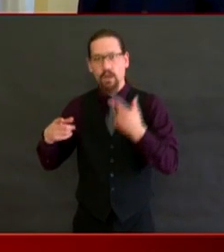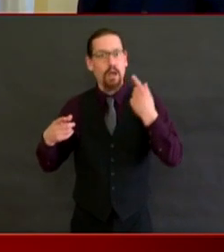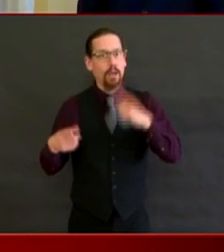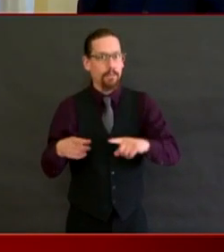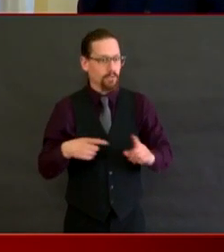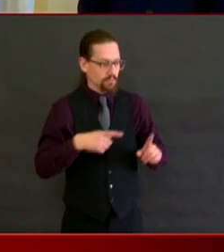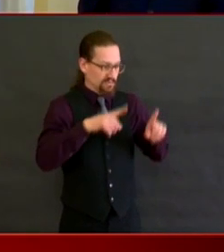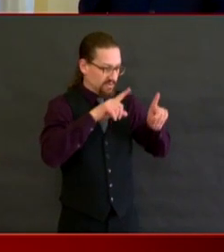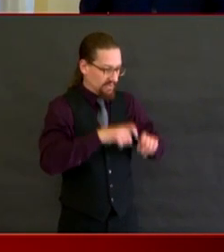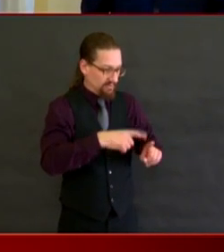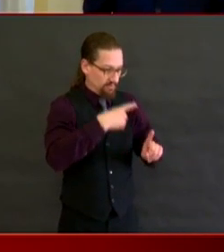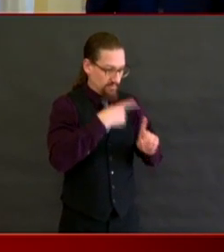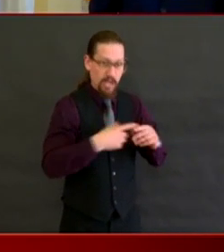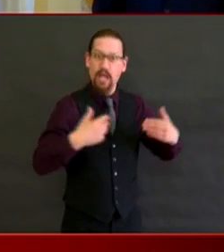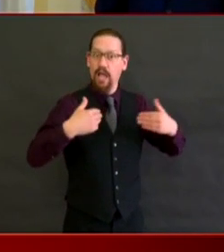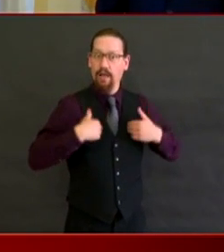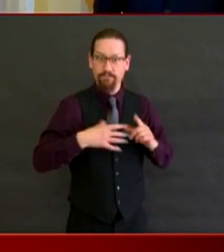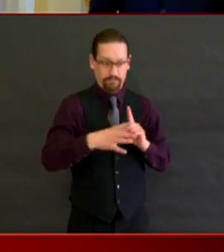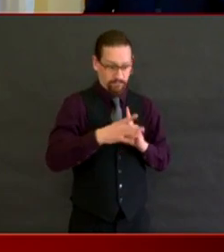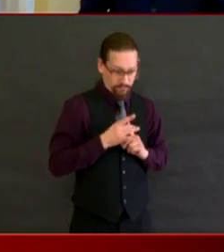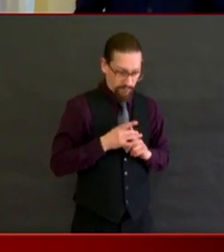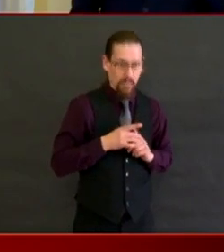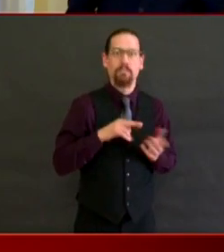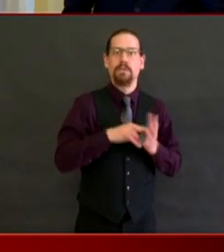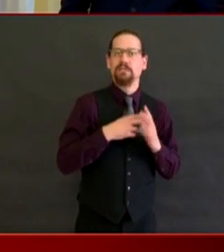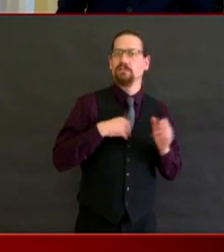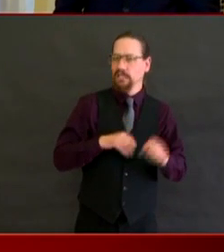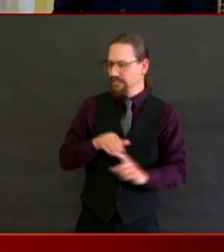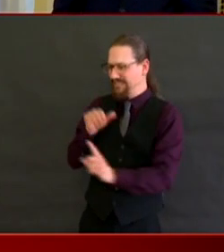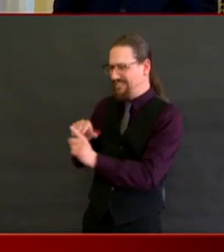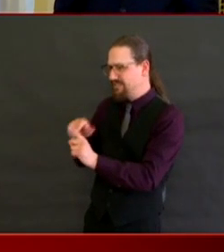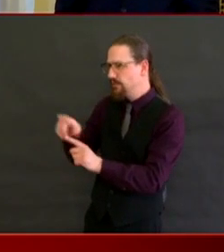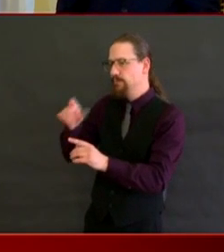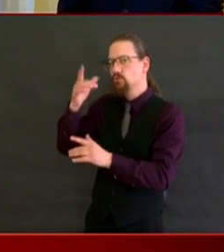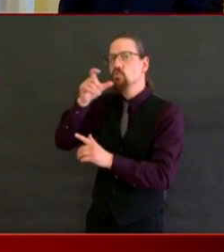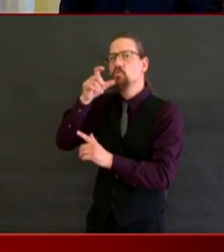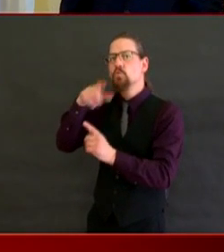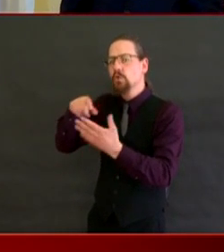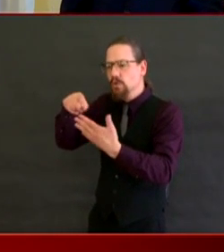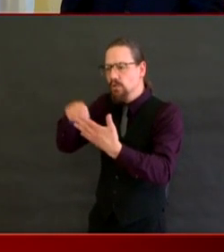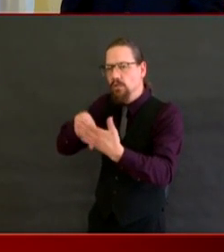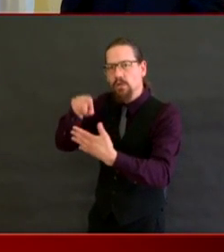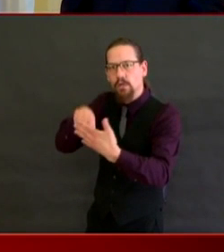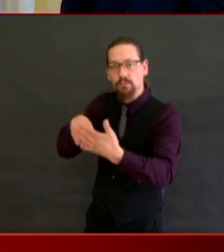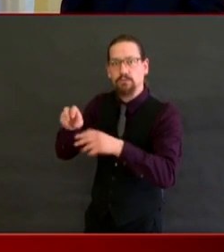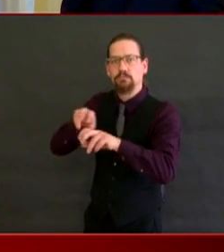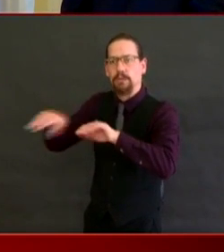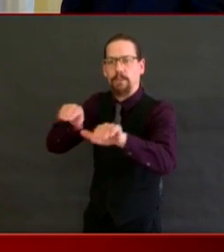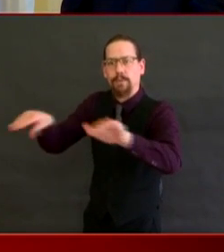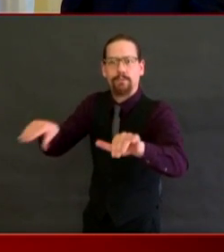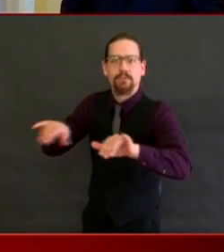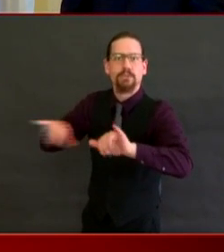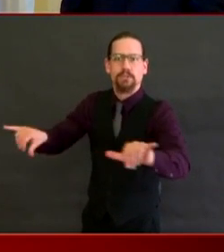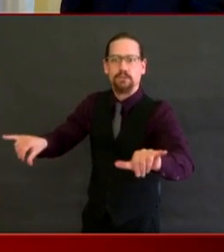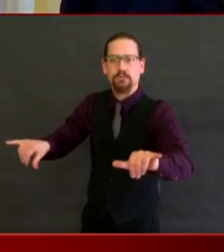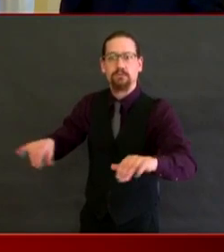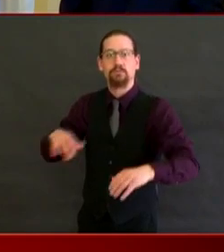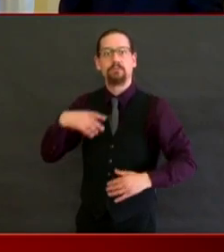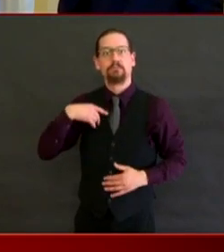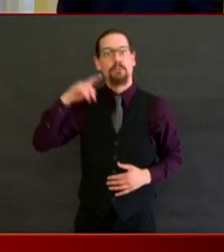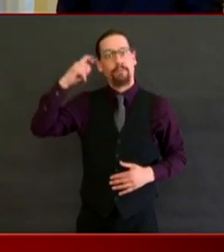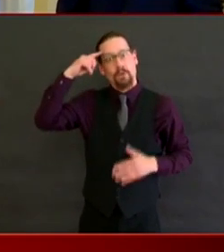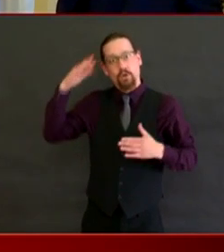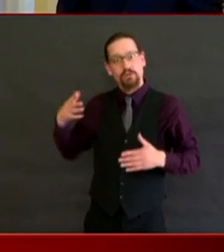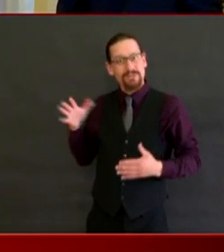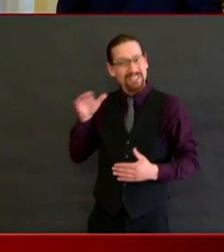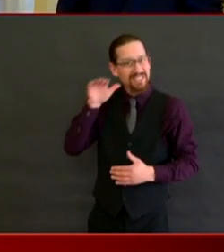symptoms. So don't underestimate the importance of what the governor has asked before every day writing down who